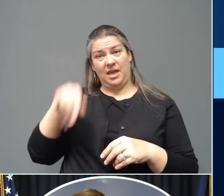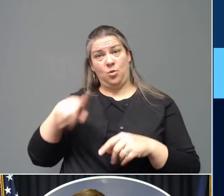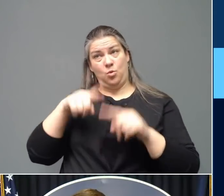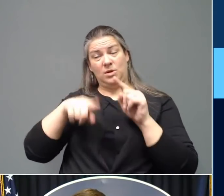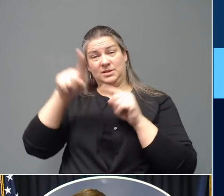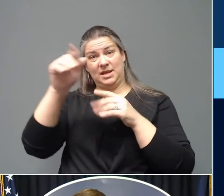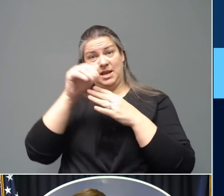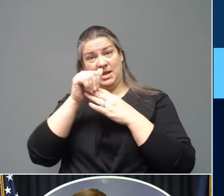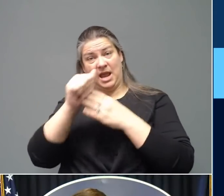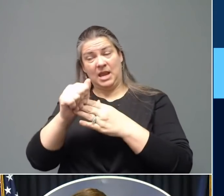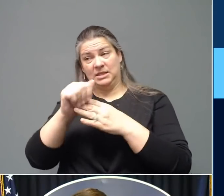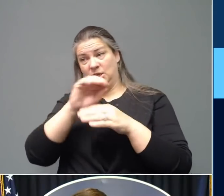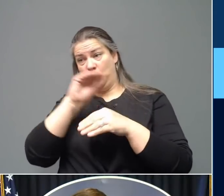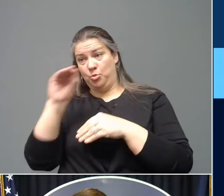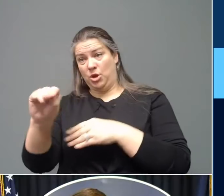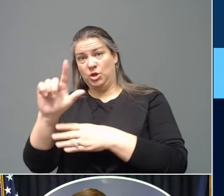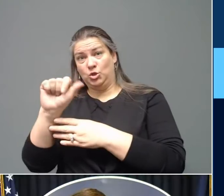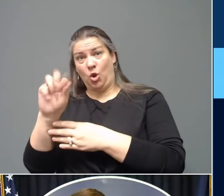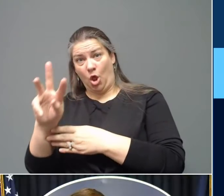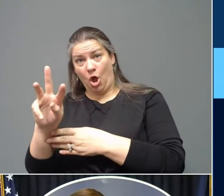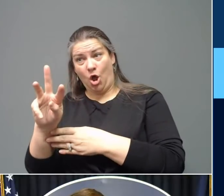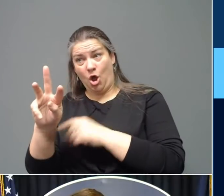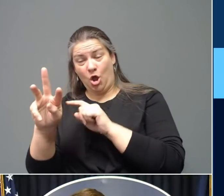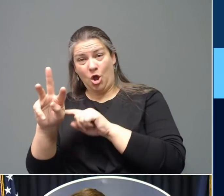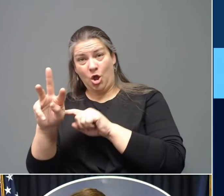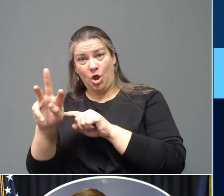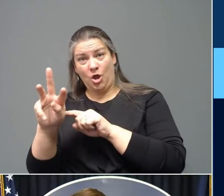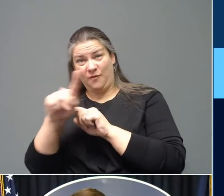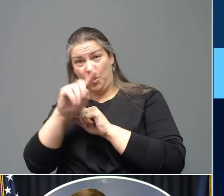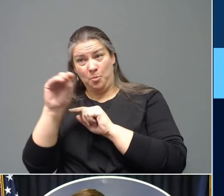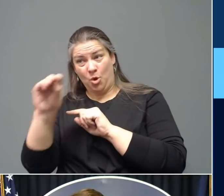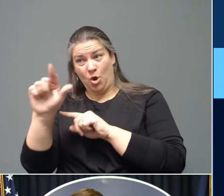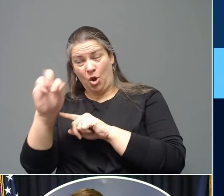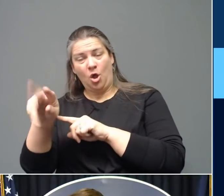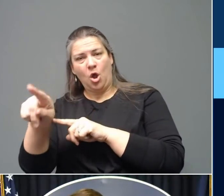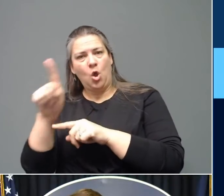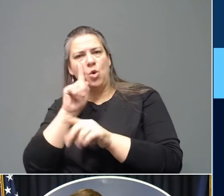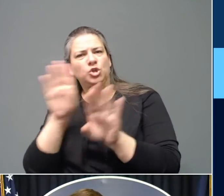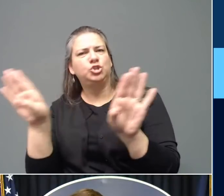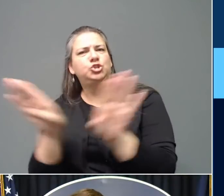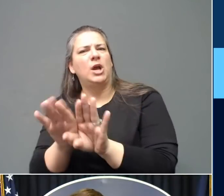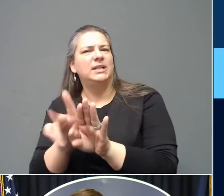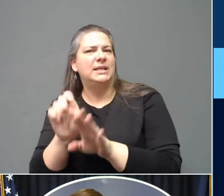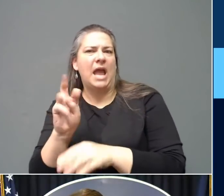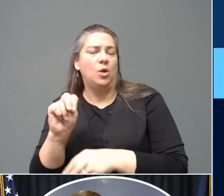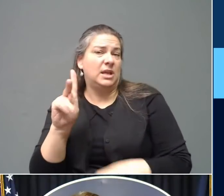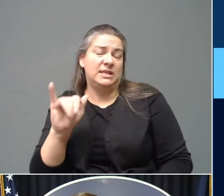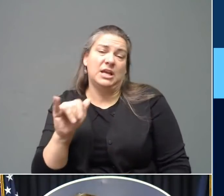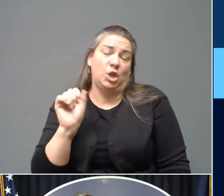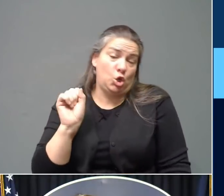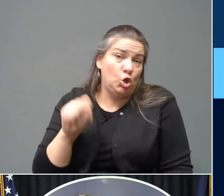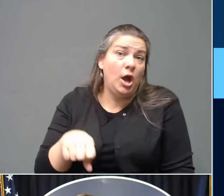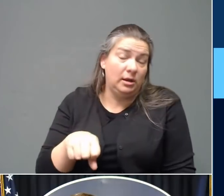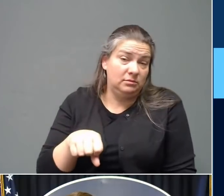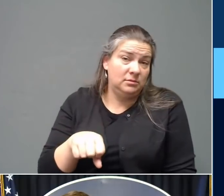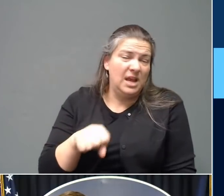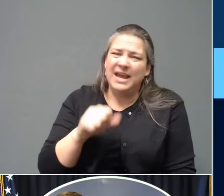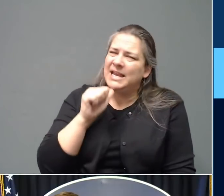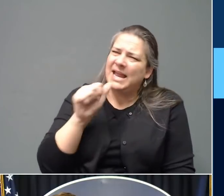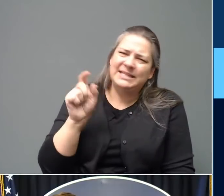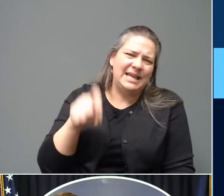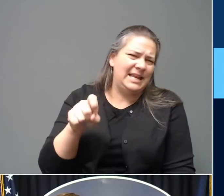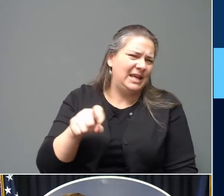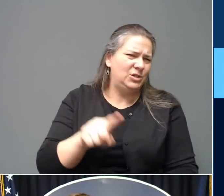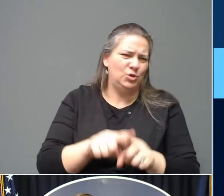may be requiring a shutdown of Kentucky, which does not and should not need to happen. But those are the words that exist in the guidance.